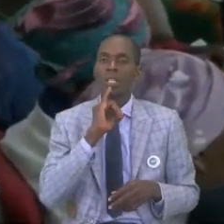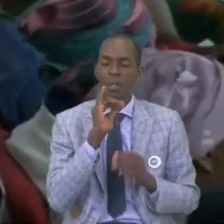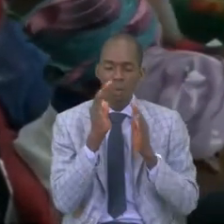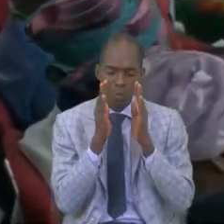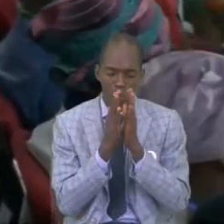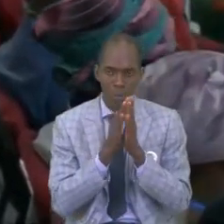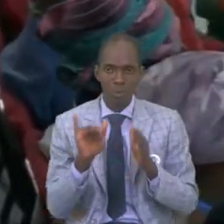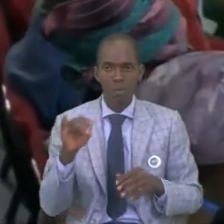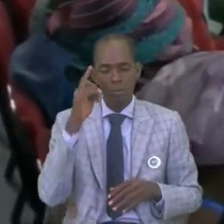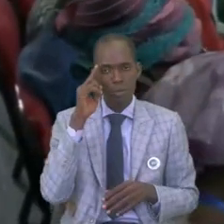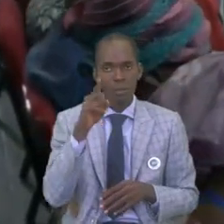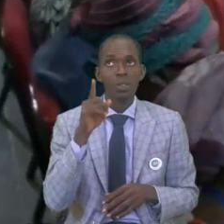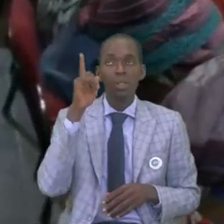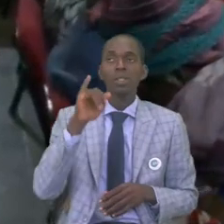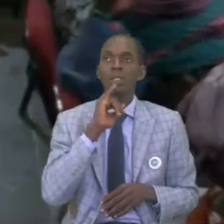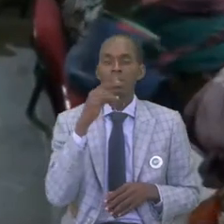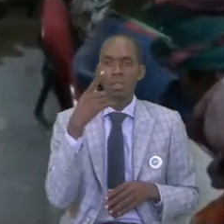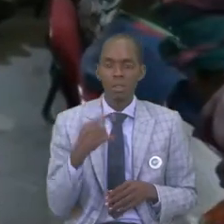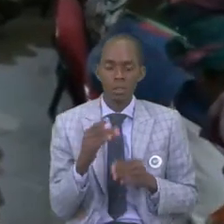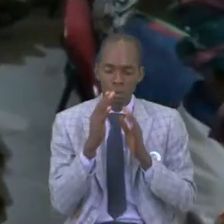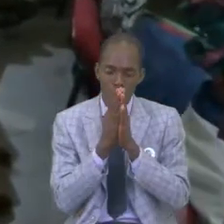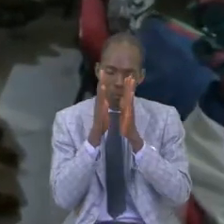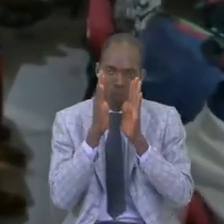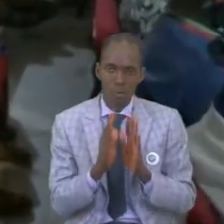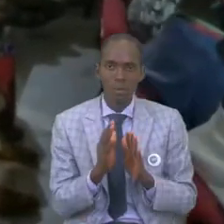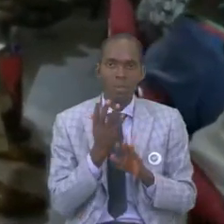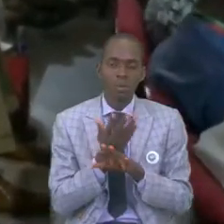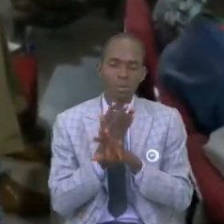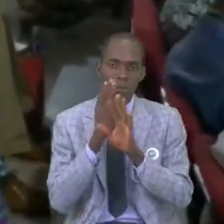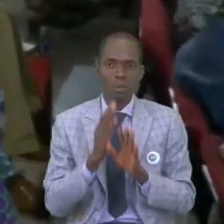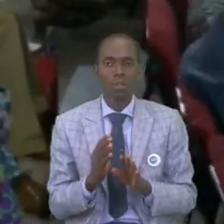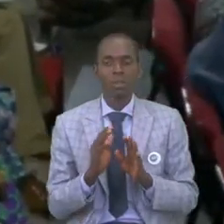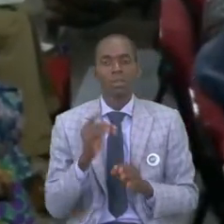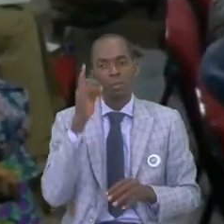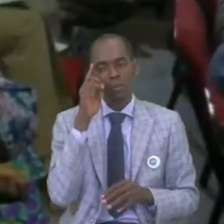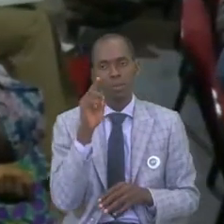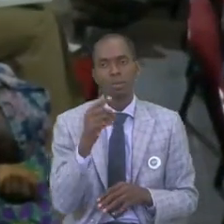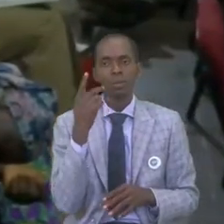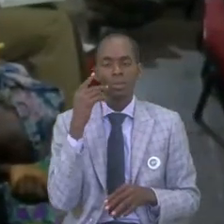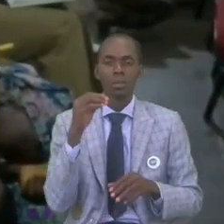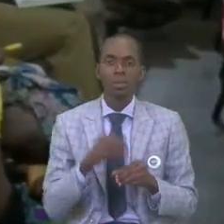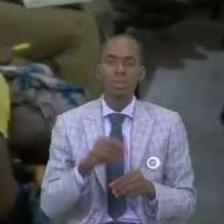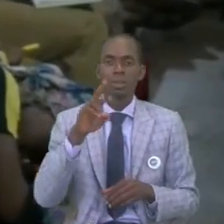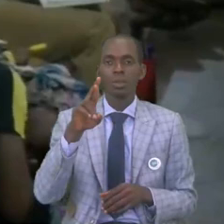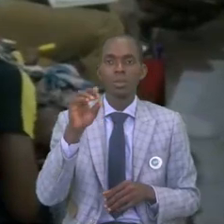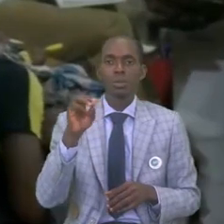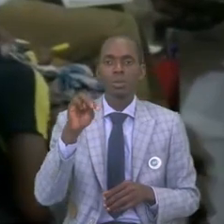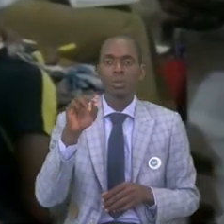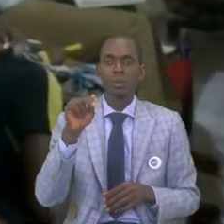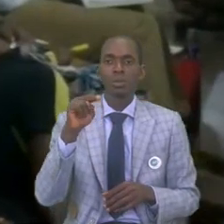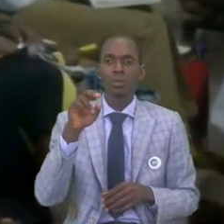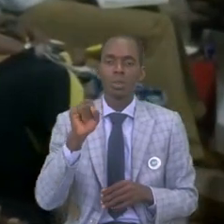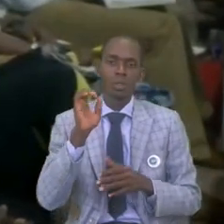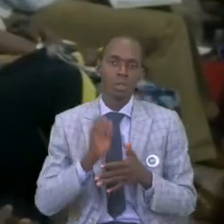He is the intercessor. We're looking at Romans chapter 8, and I'm reading from verse 32.